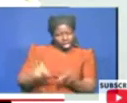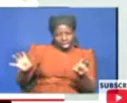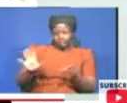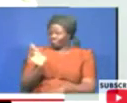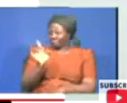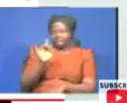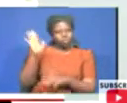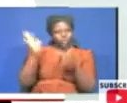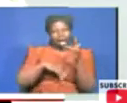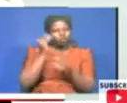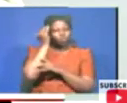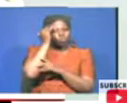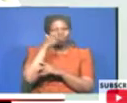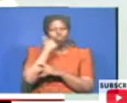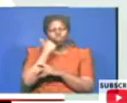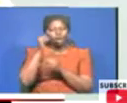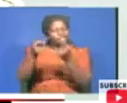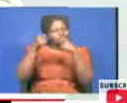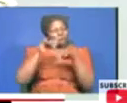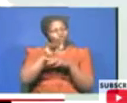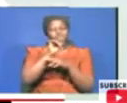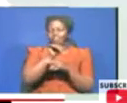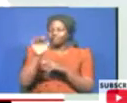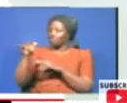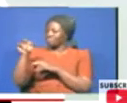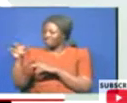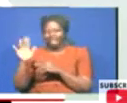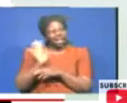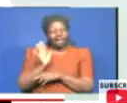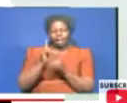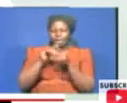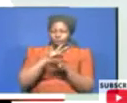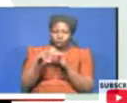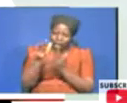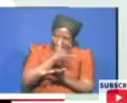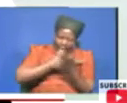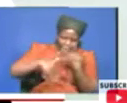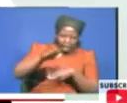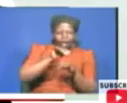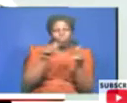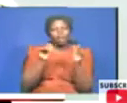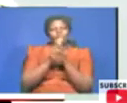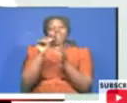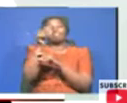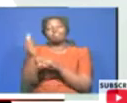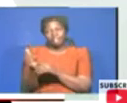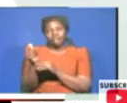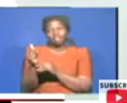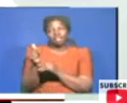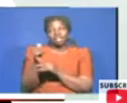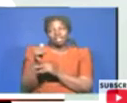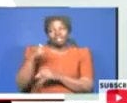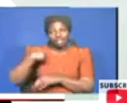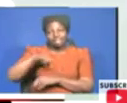who has come to us through this, through the, that, but they mix properly with the others. Mm-hmm. And we have